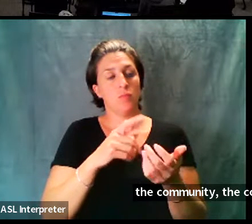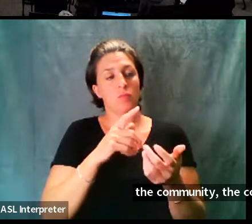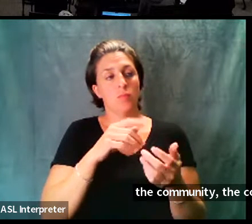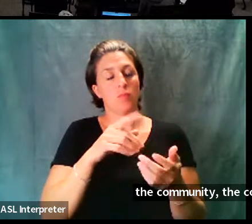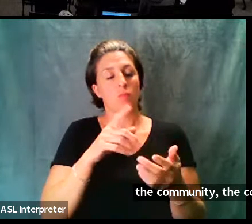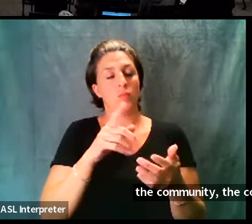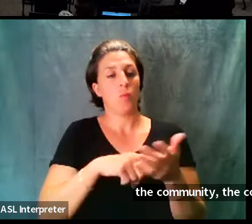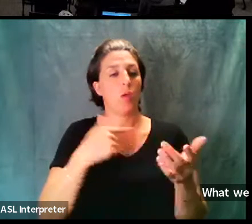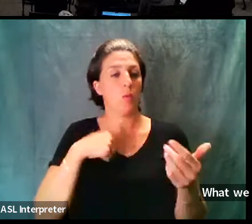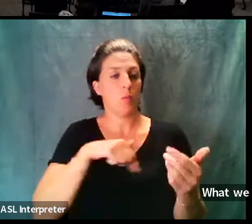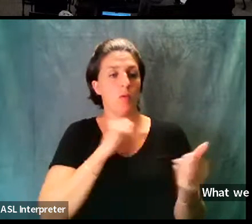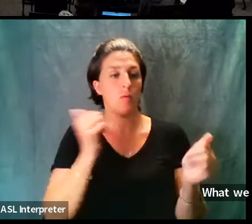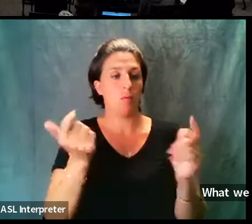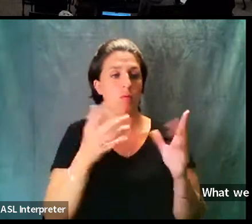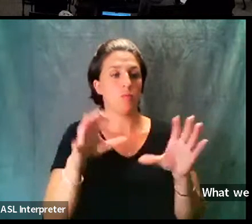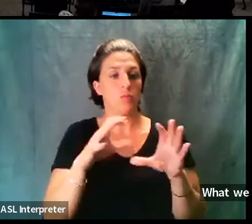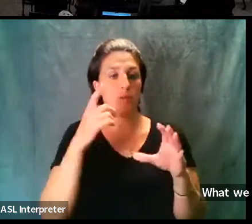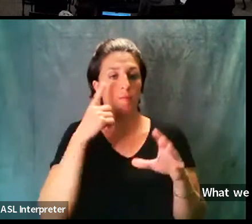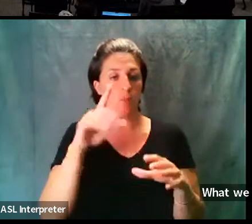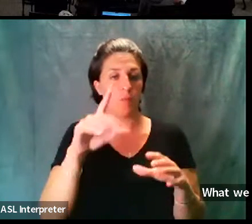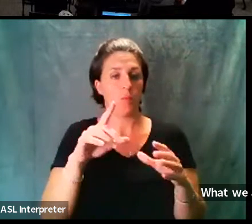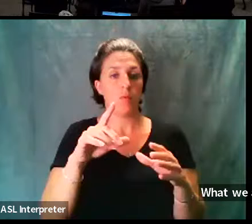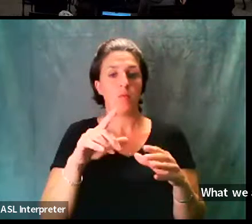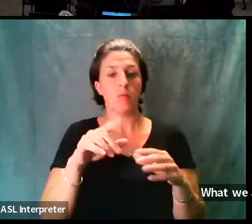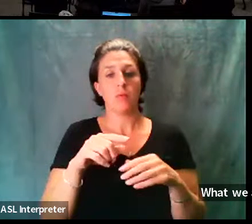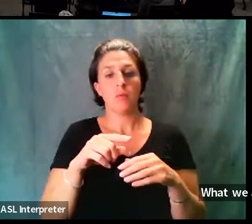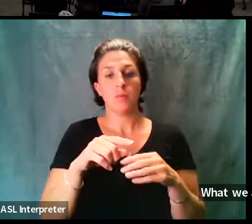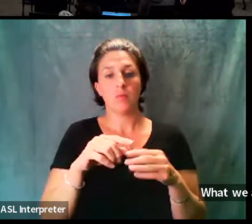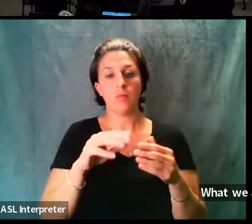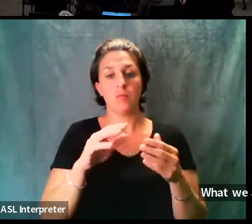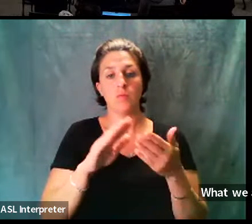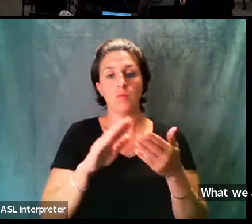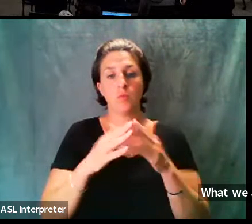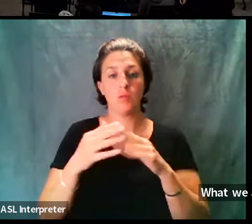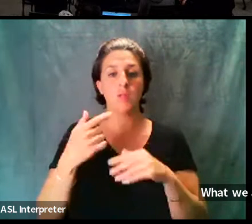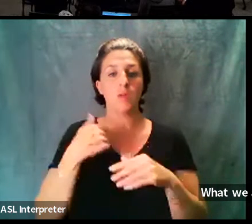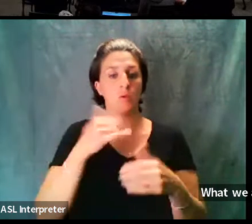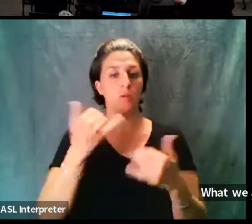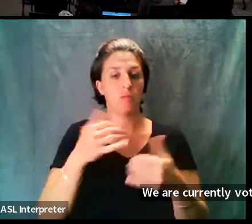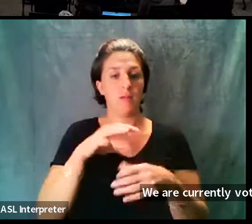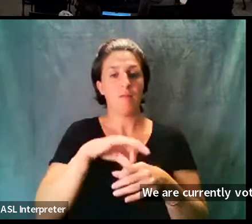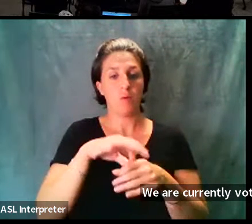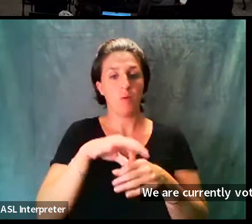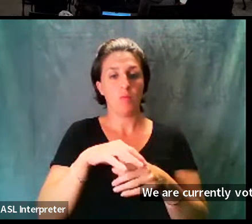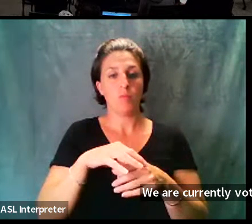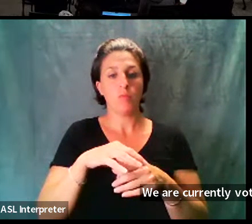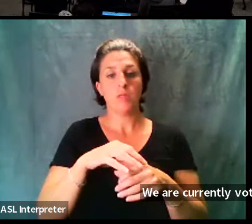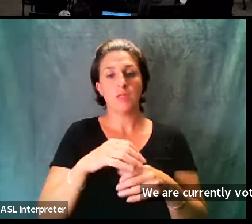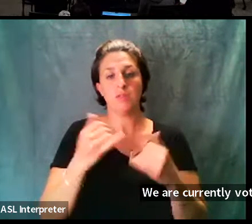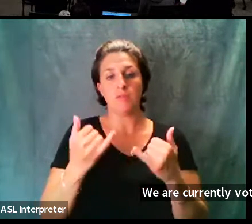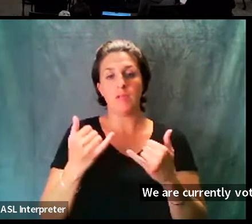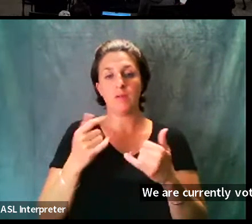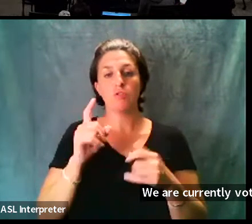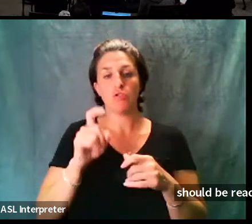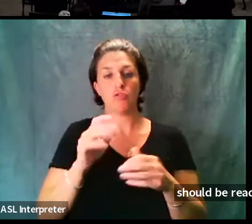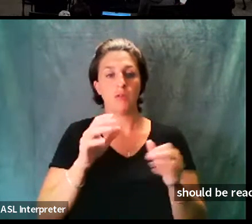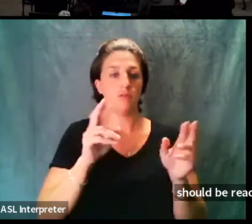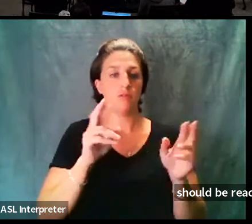community. We are currently voting on the tentative agreement. We should be ready to present that at the next board meeting.